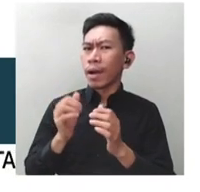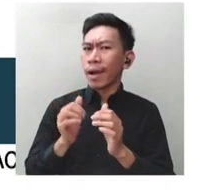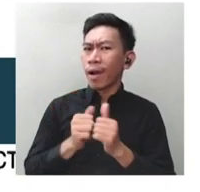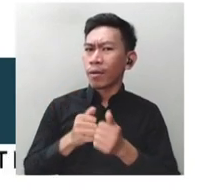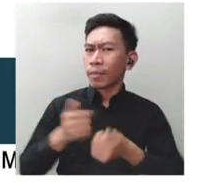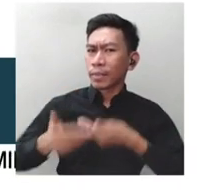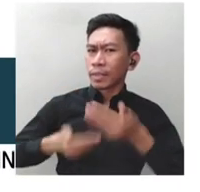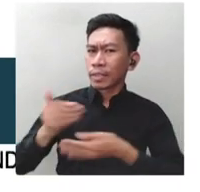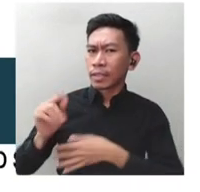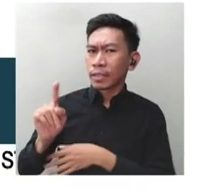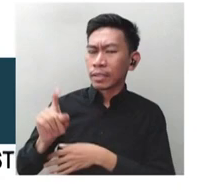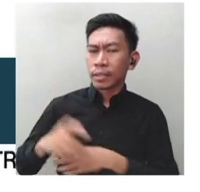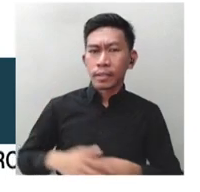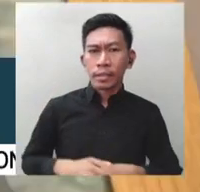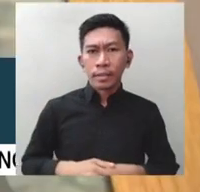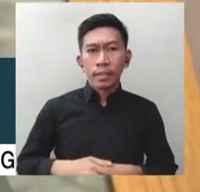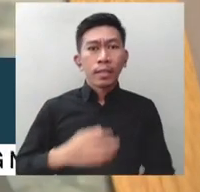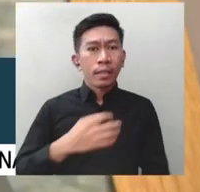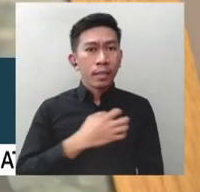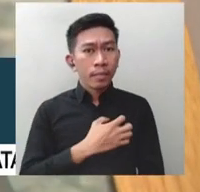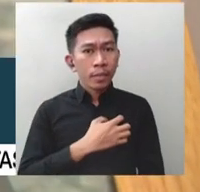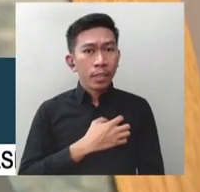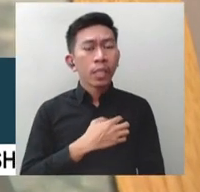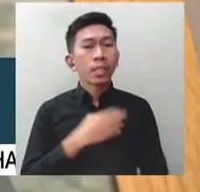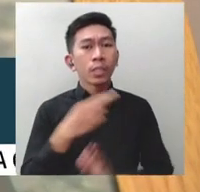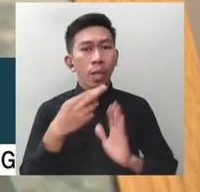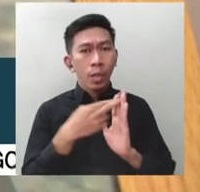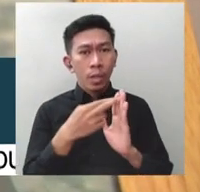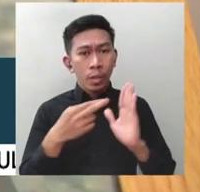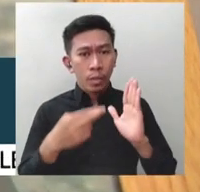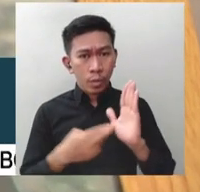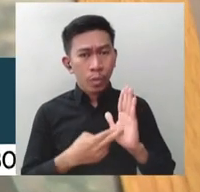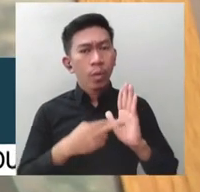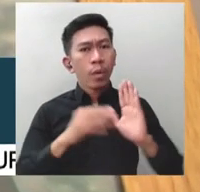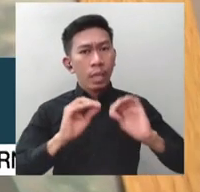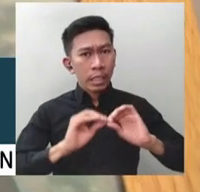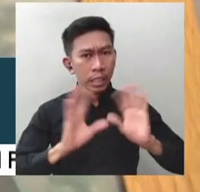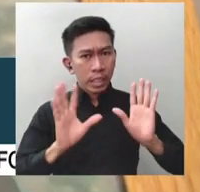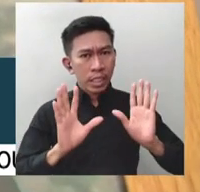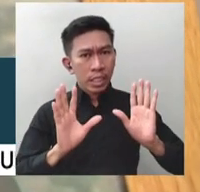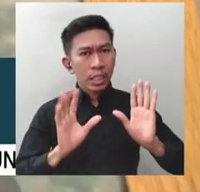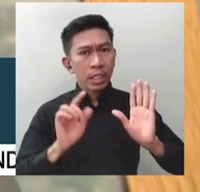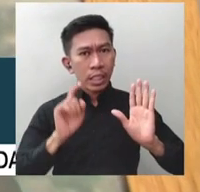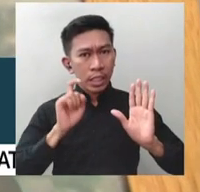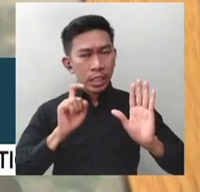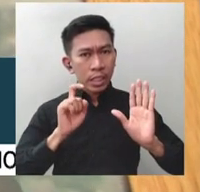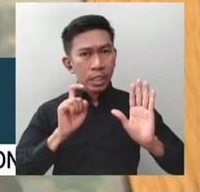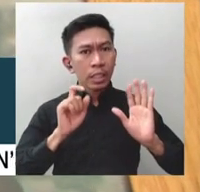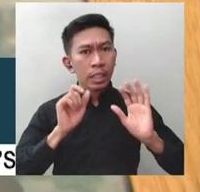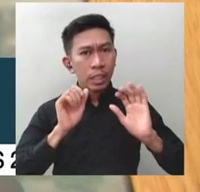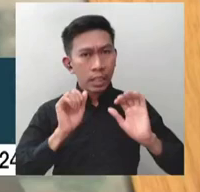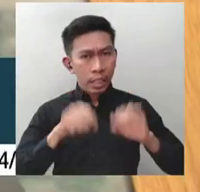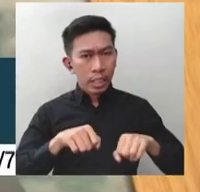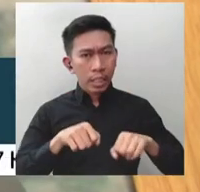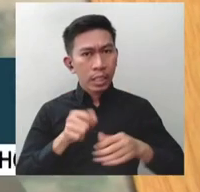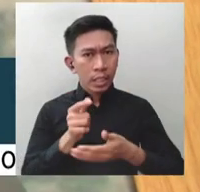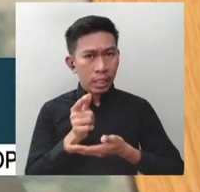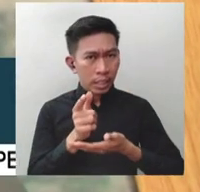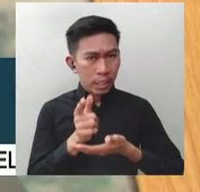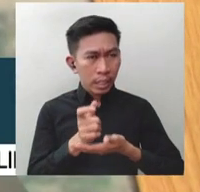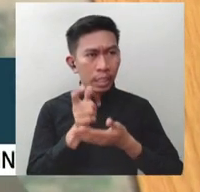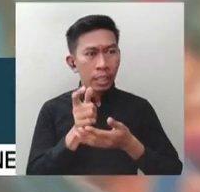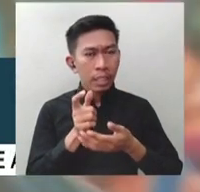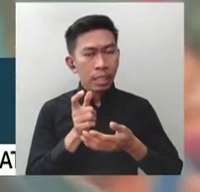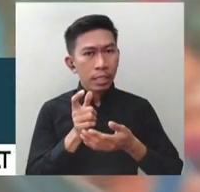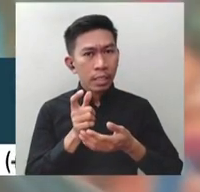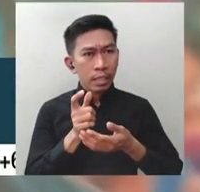The police operational procedure is very clear on the use of firearms, Ms. Carmina, and like what you mentioned, the